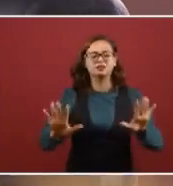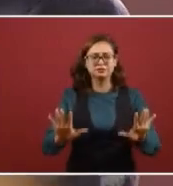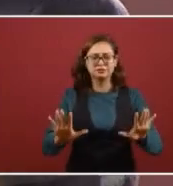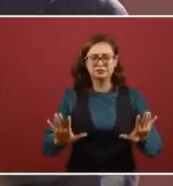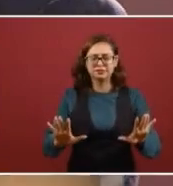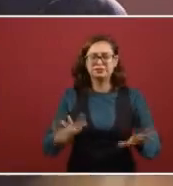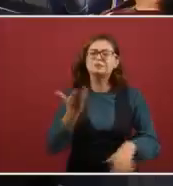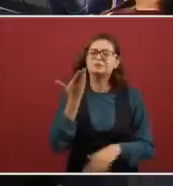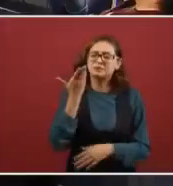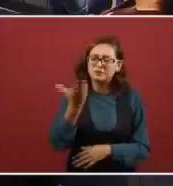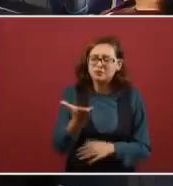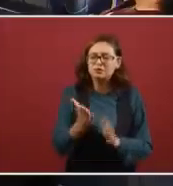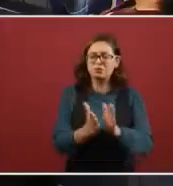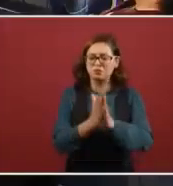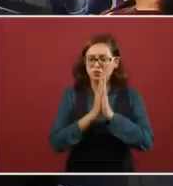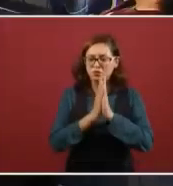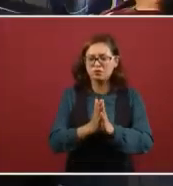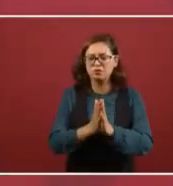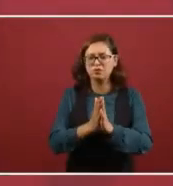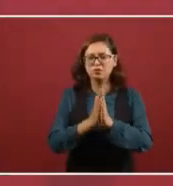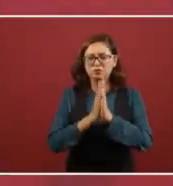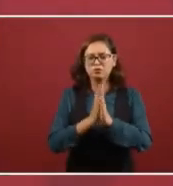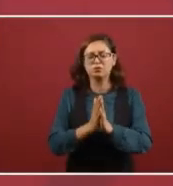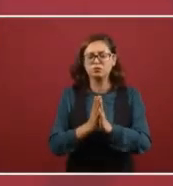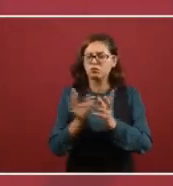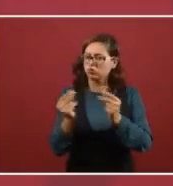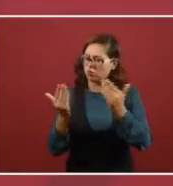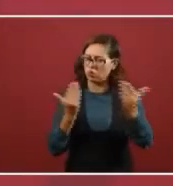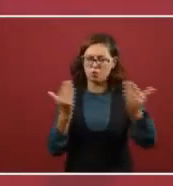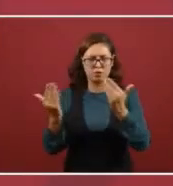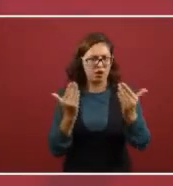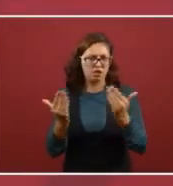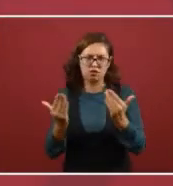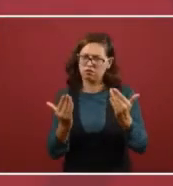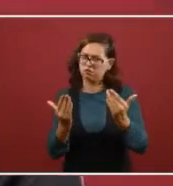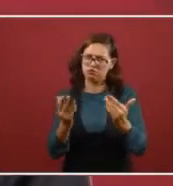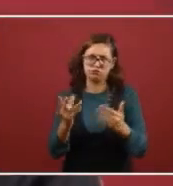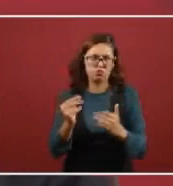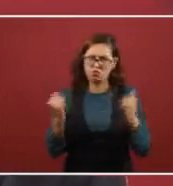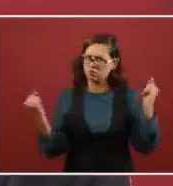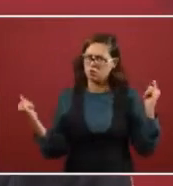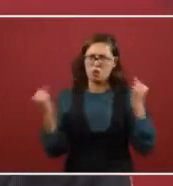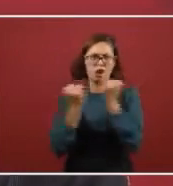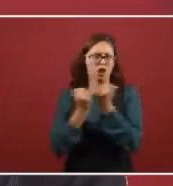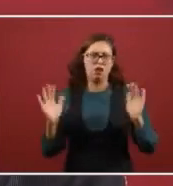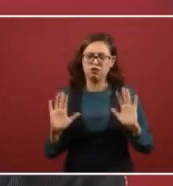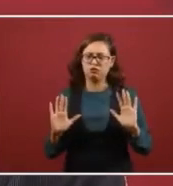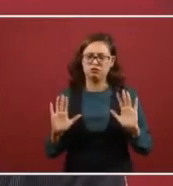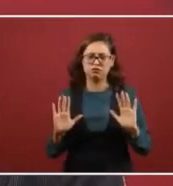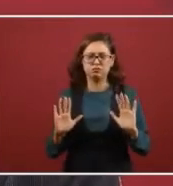con todo respeto. Yes, please, No nos with all comparen. respect, don't compare us. O sea, es que